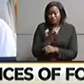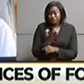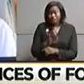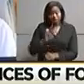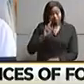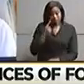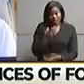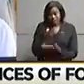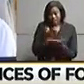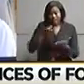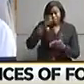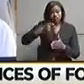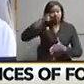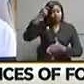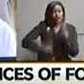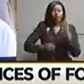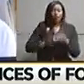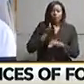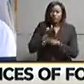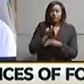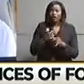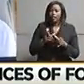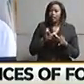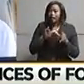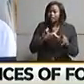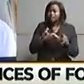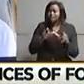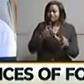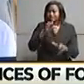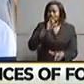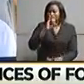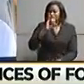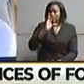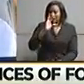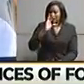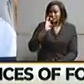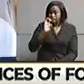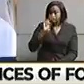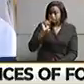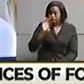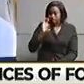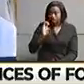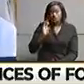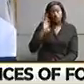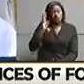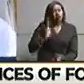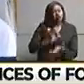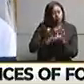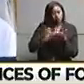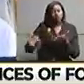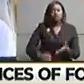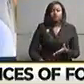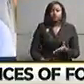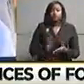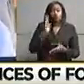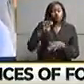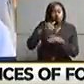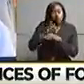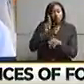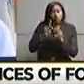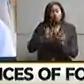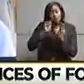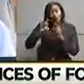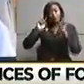anybody who is overcharging, we shall cancel his license. We shall send people, they will come as if they are pretending to buy, they catch you